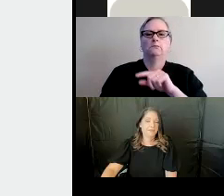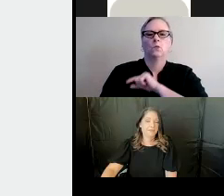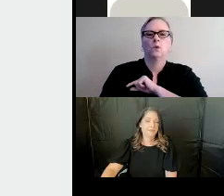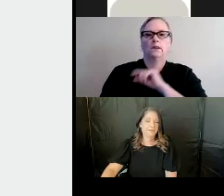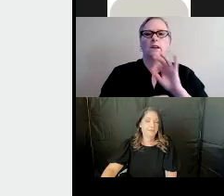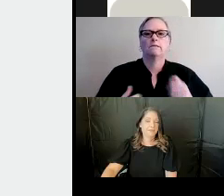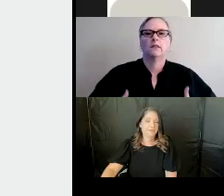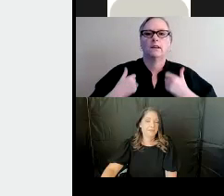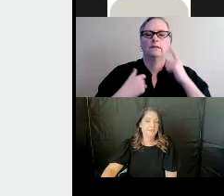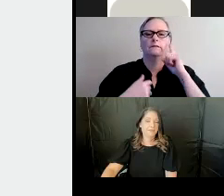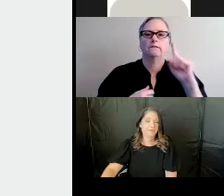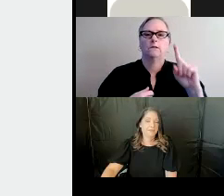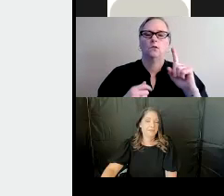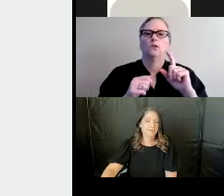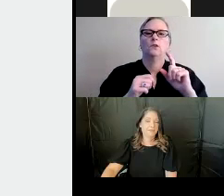So